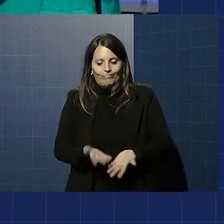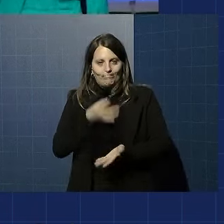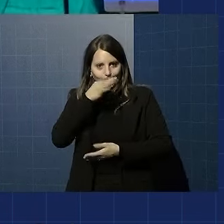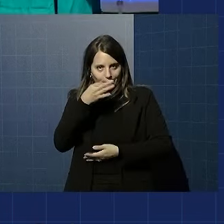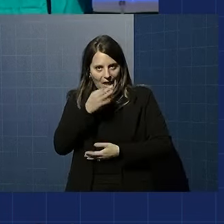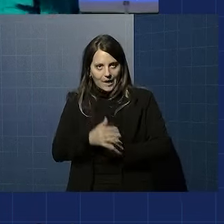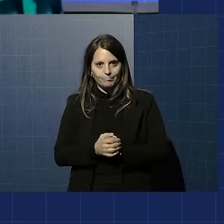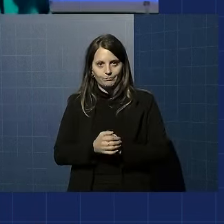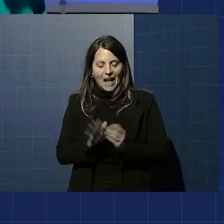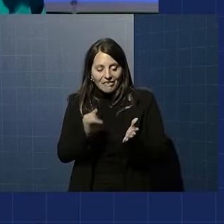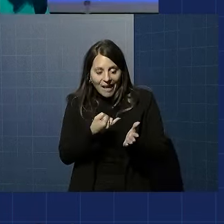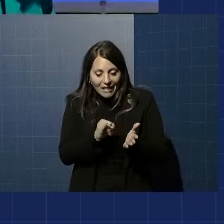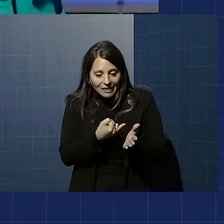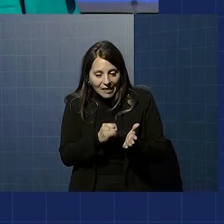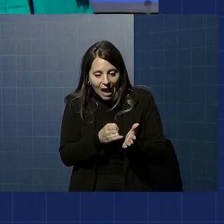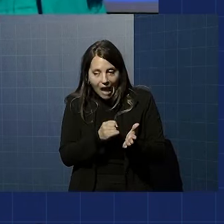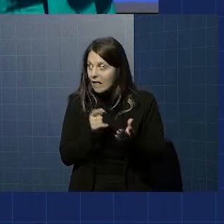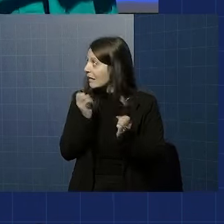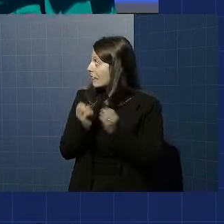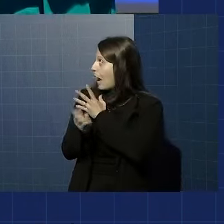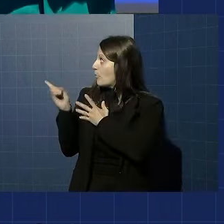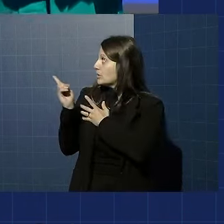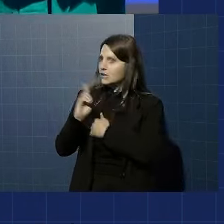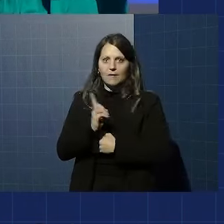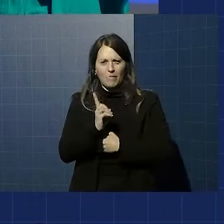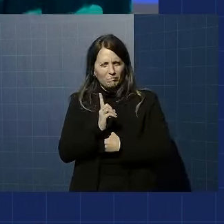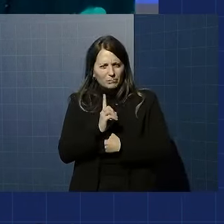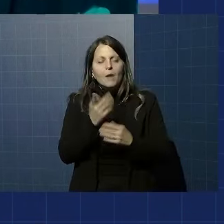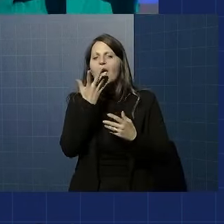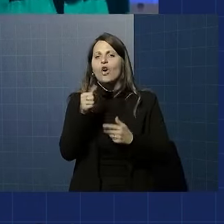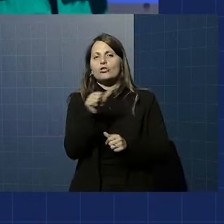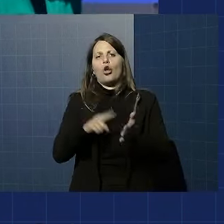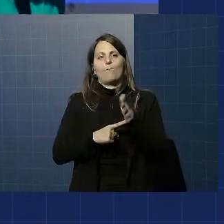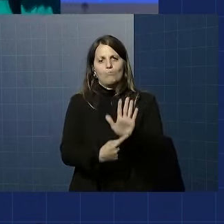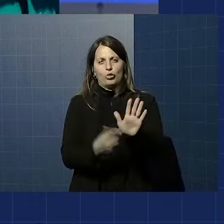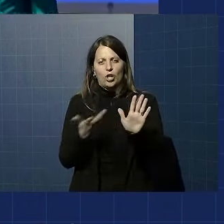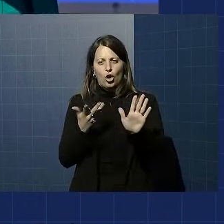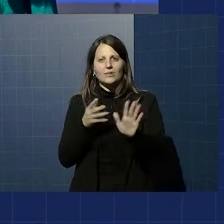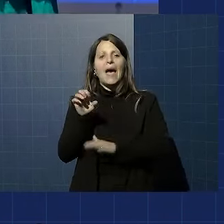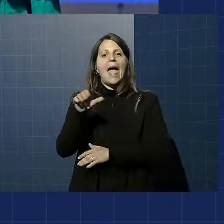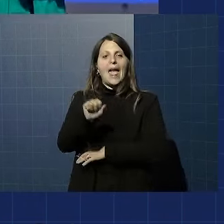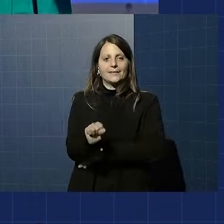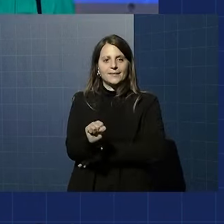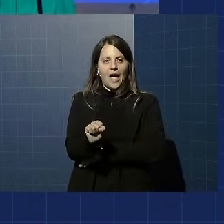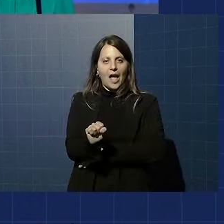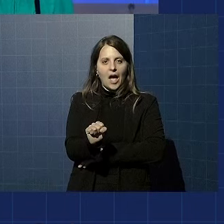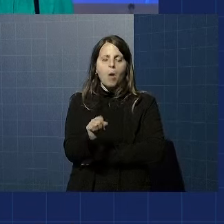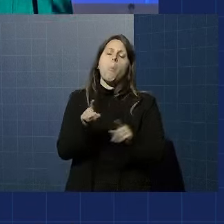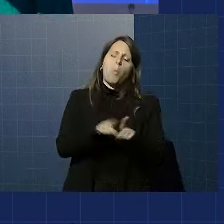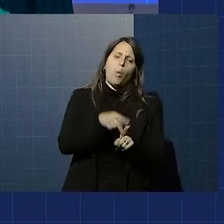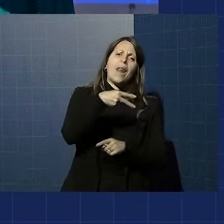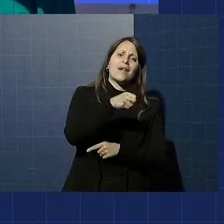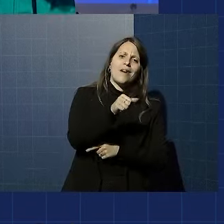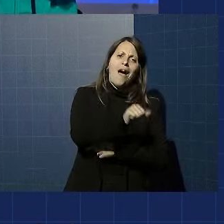you that at the European Space Agency, and this is similar also for NASA and other space agencies, we have a multitude